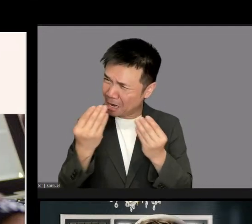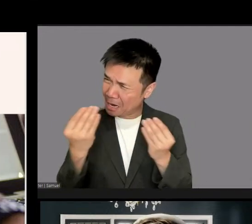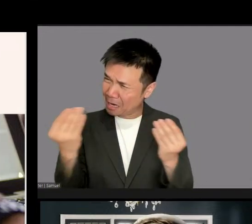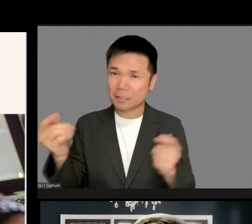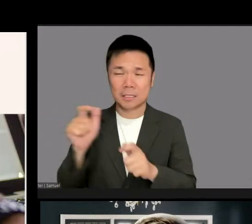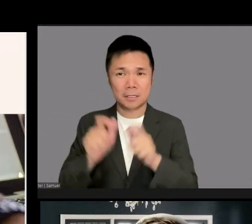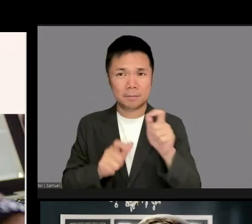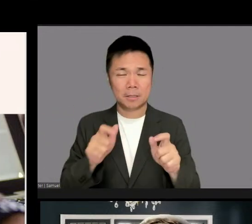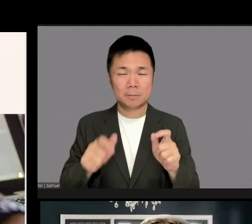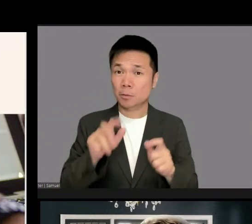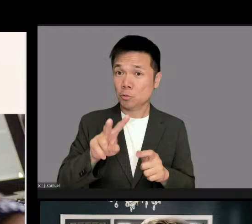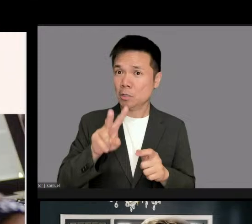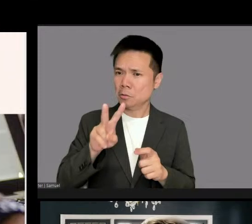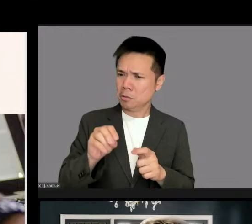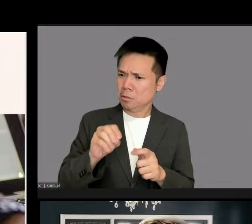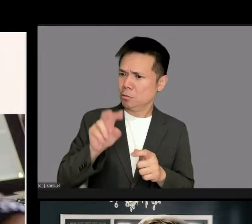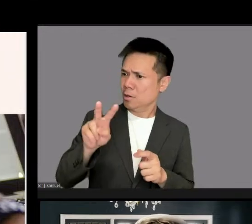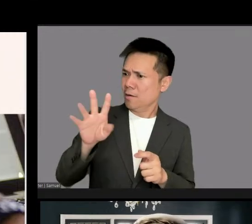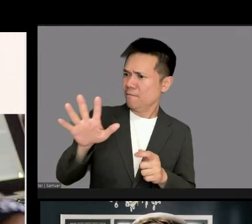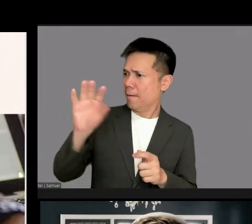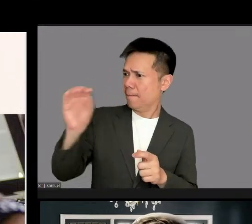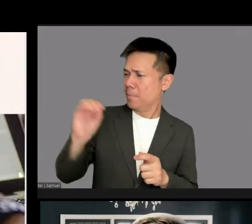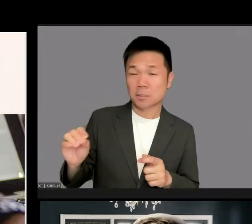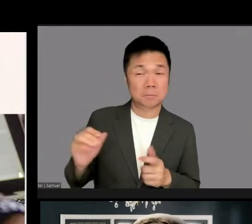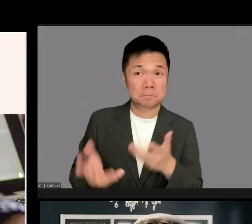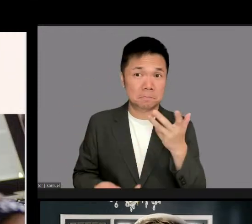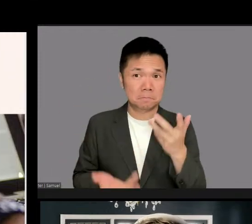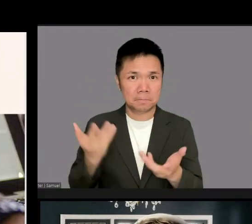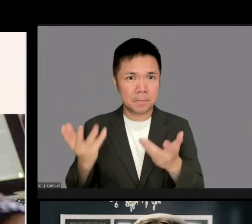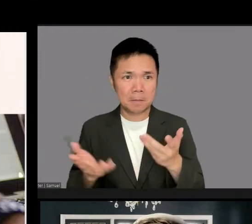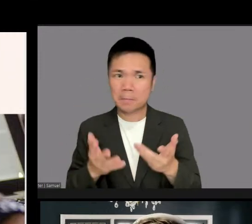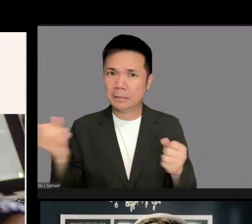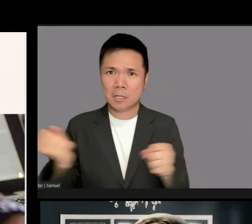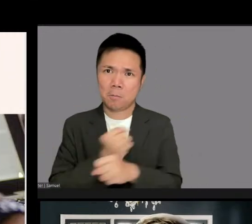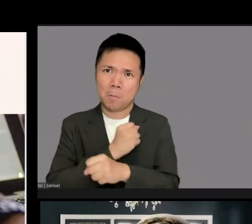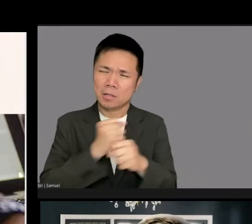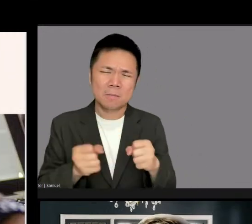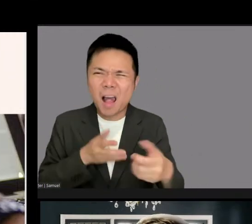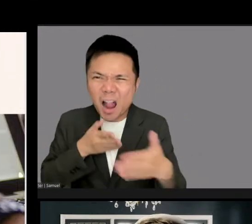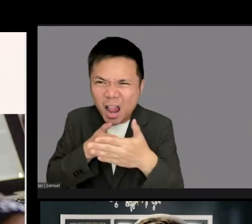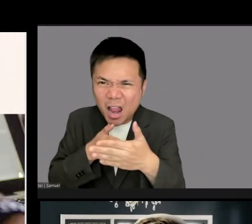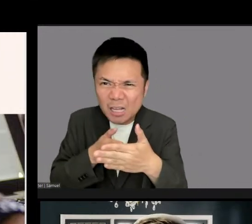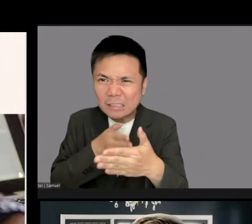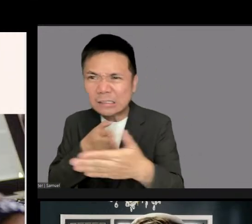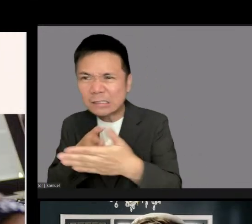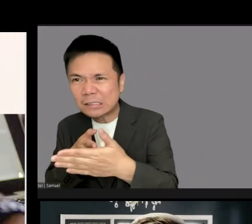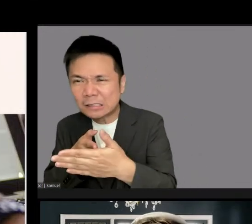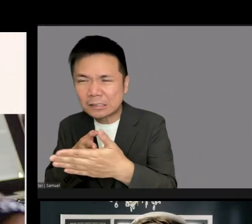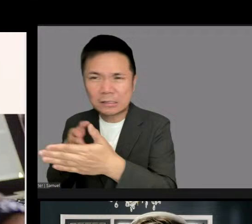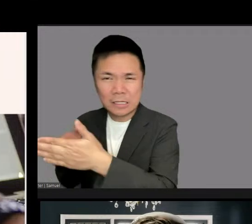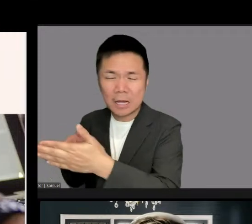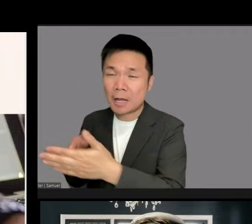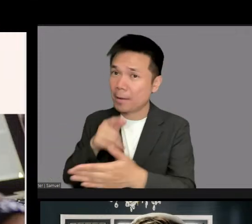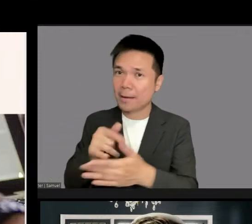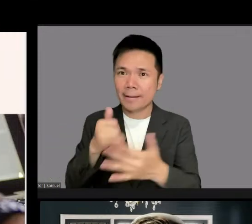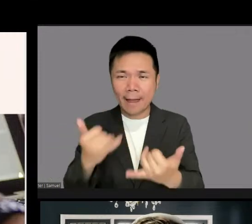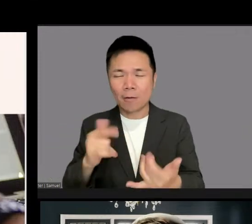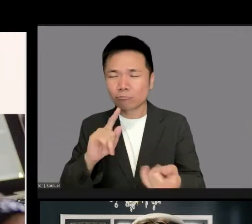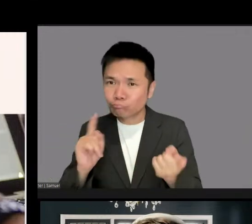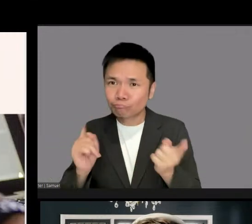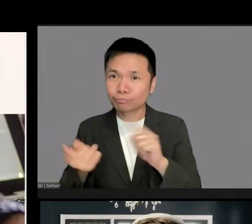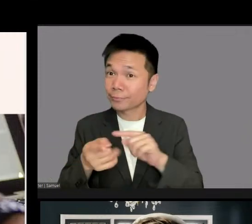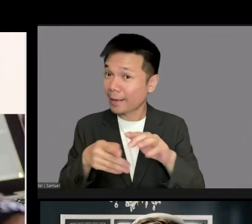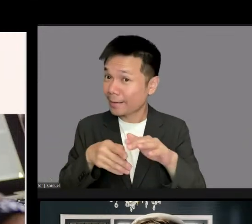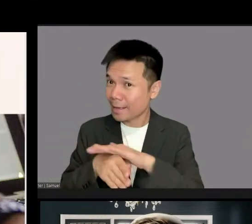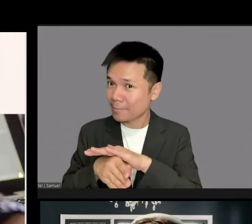of a user base that would not otherwise be able to access your website, had you not gone through this process and ensured that